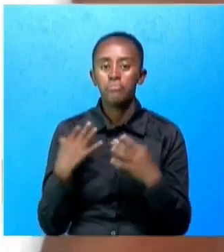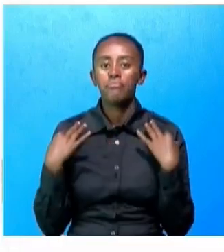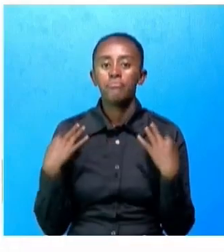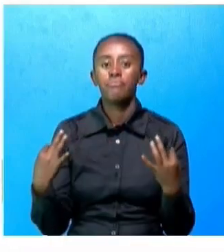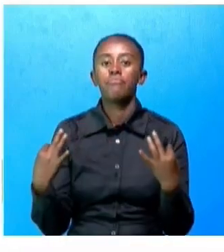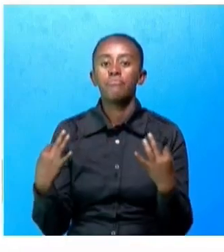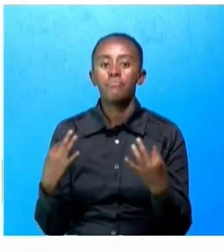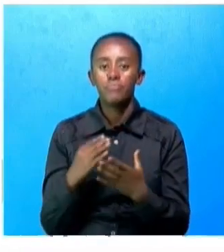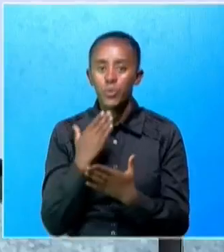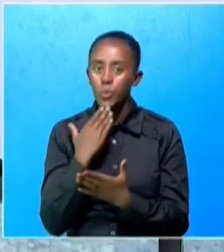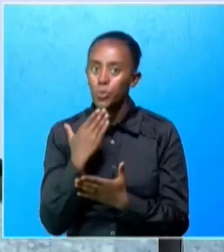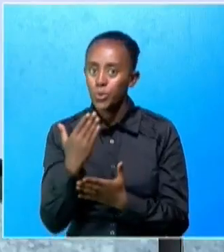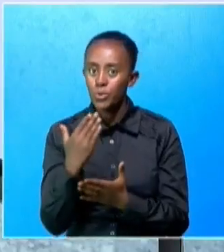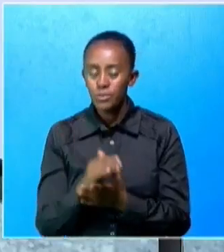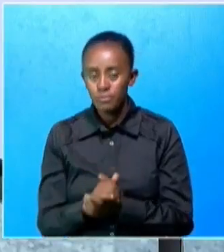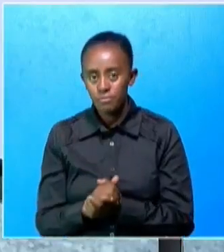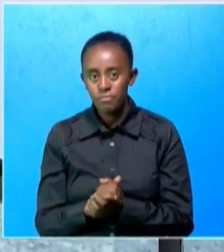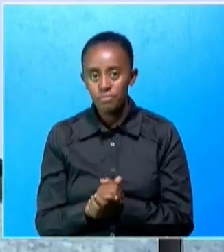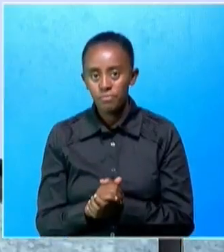Good.